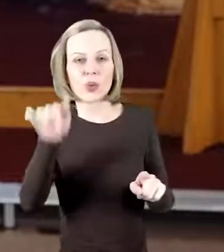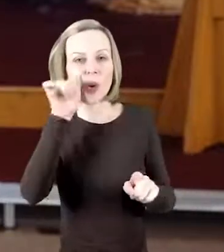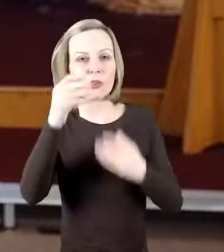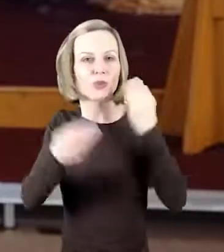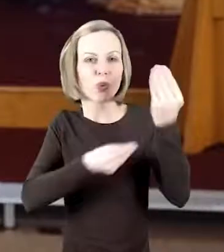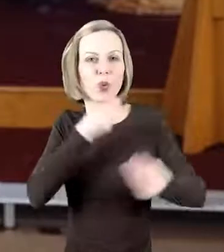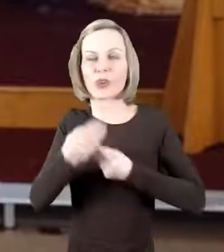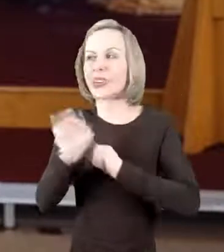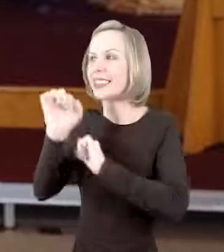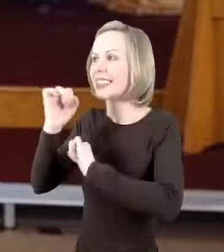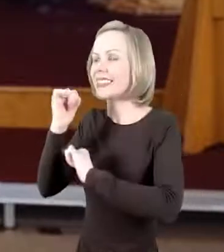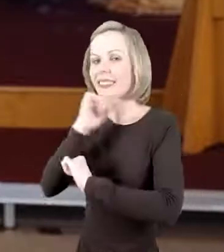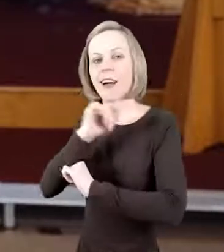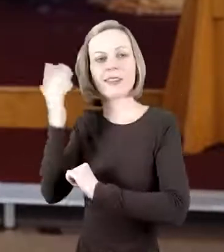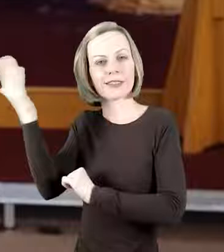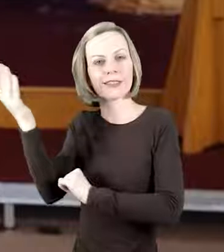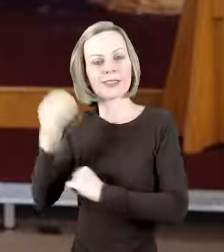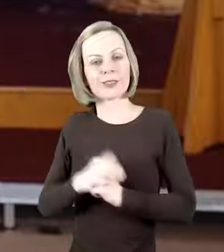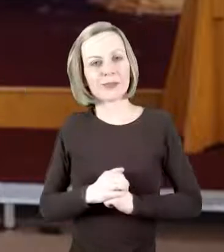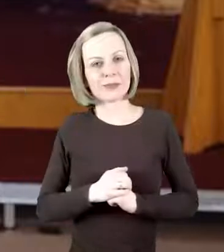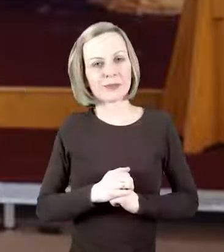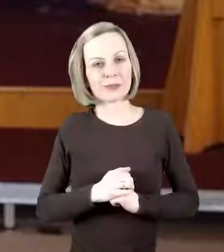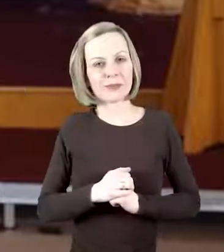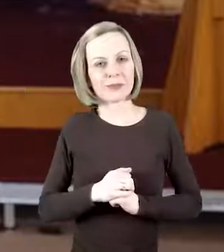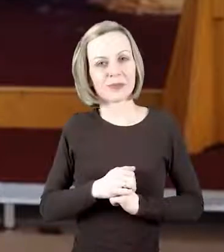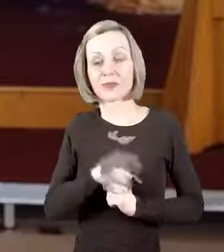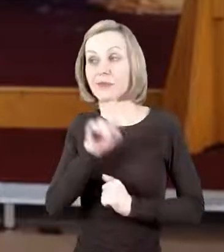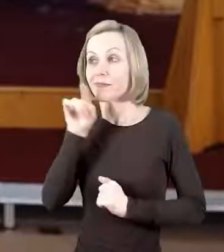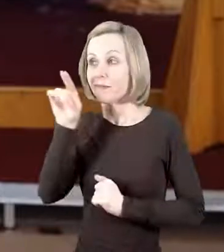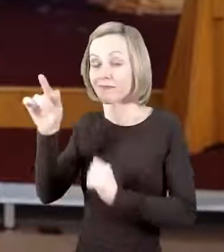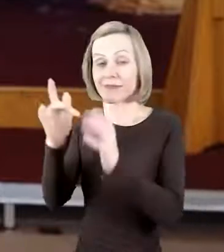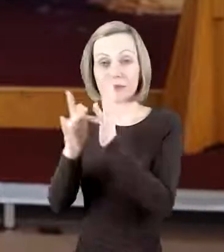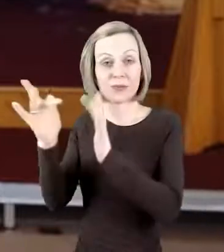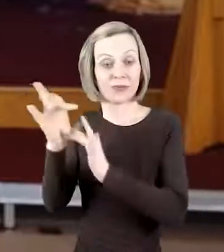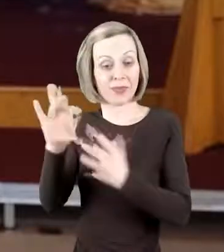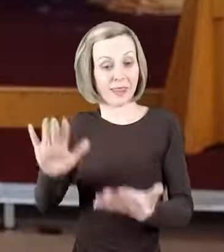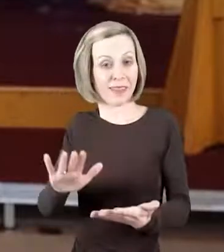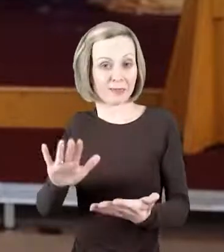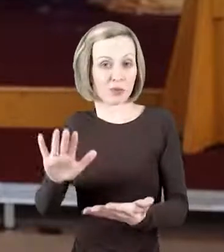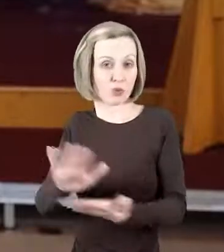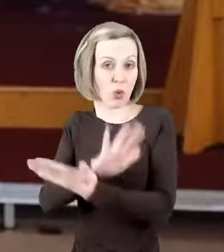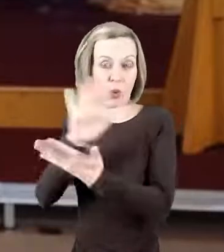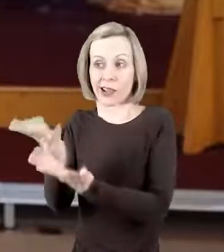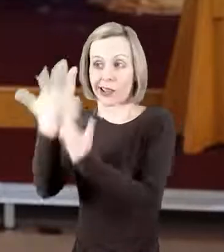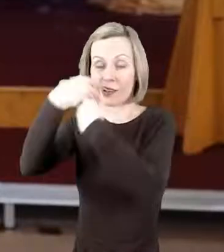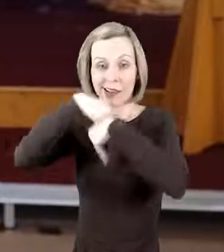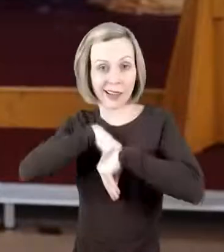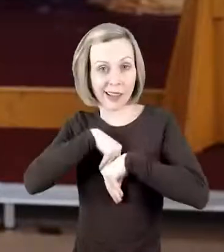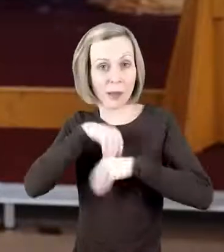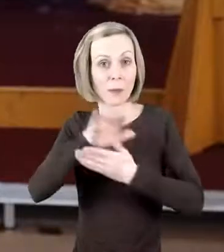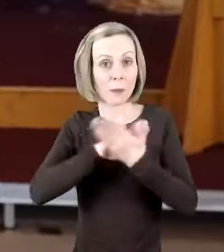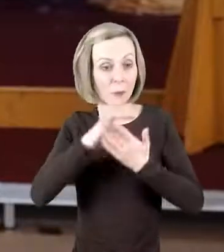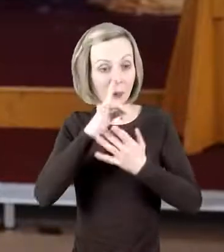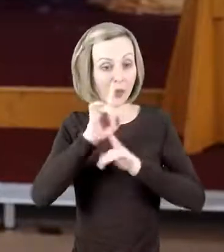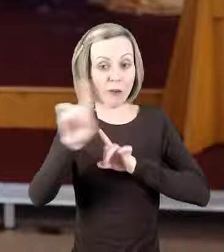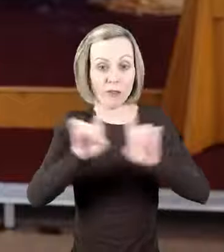the story of God's own Son. May he fill you with joy to bring